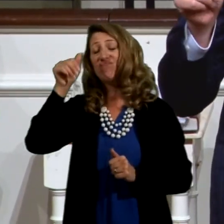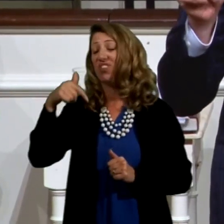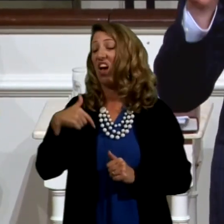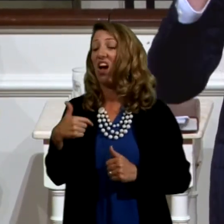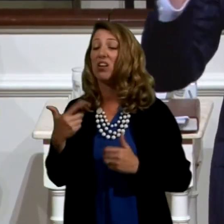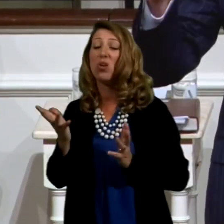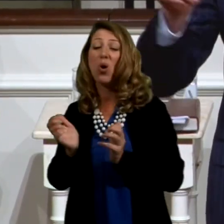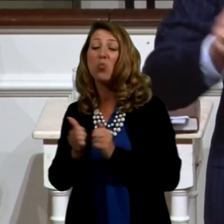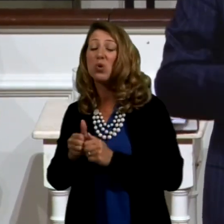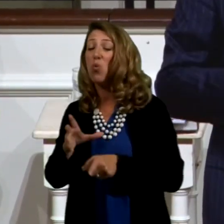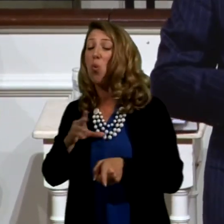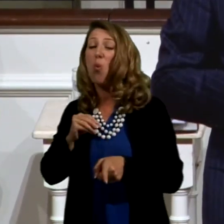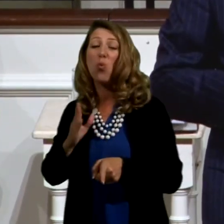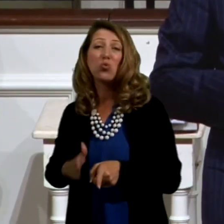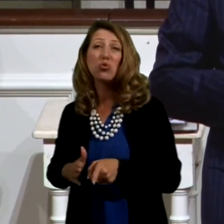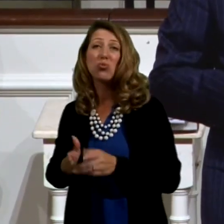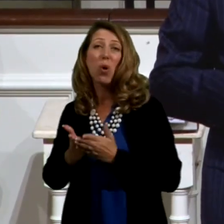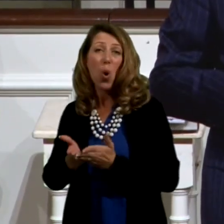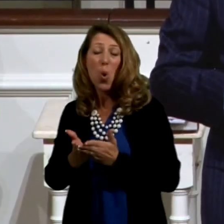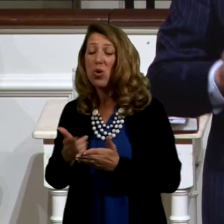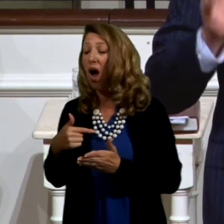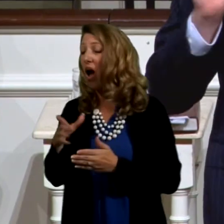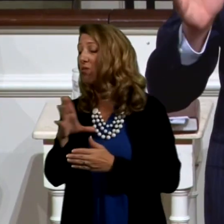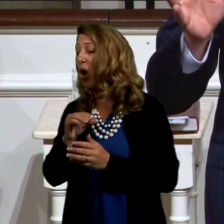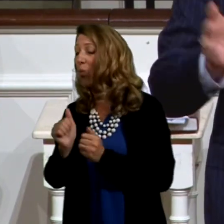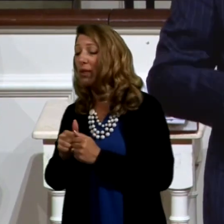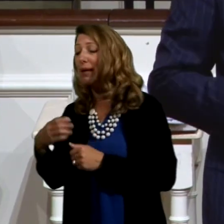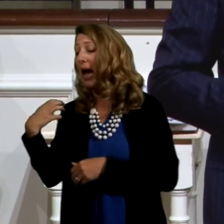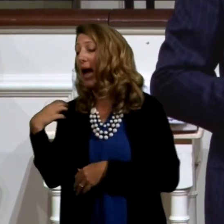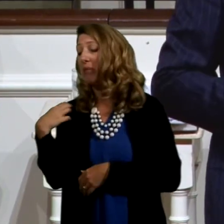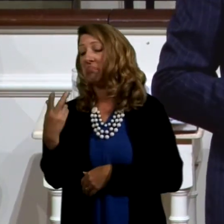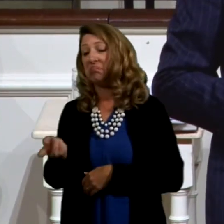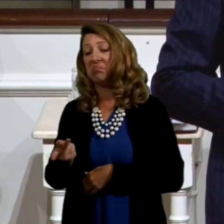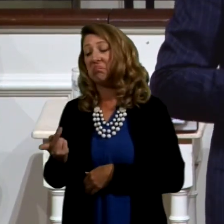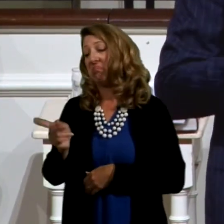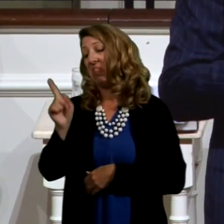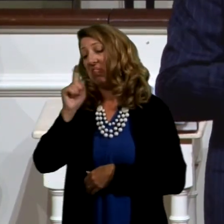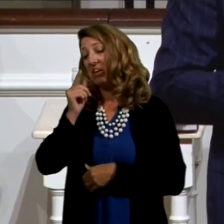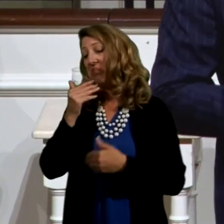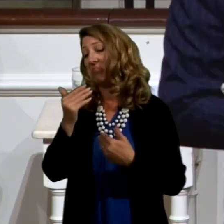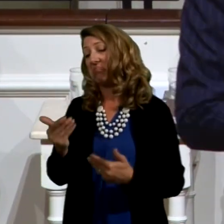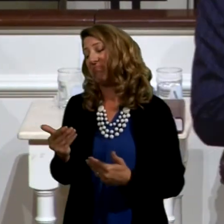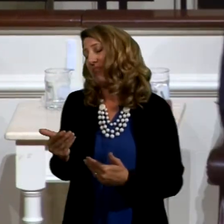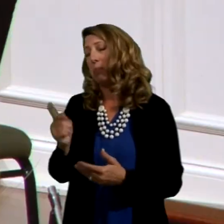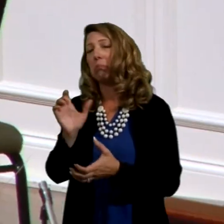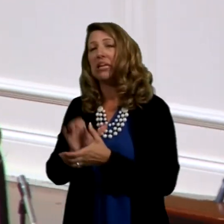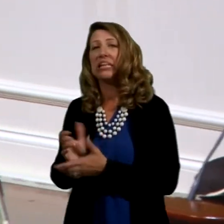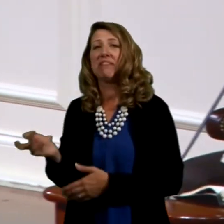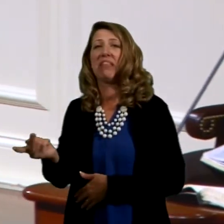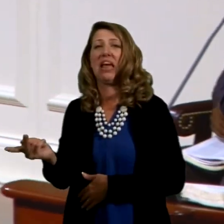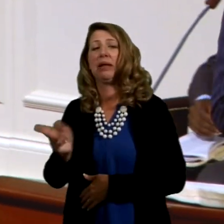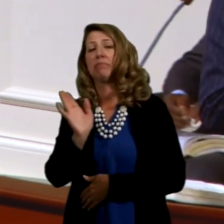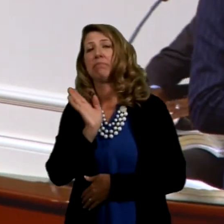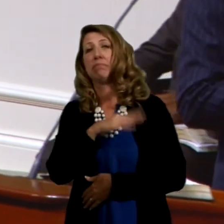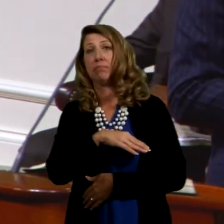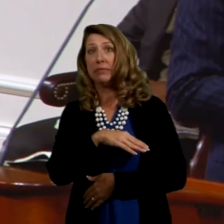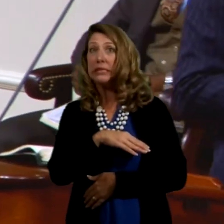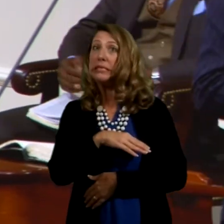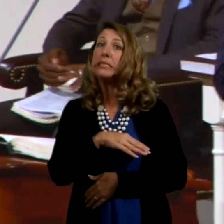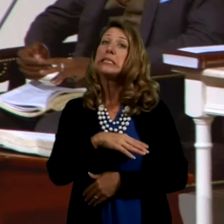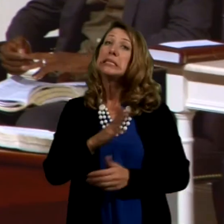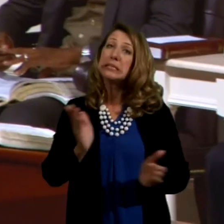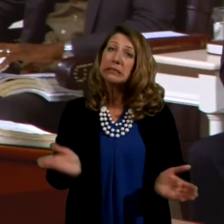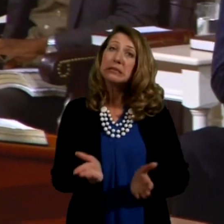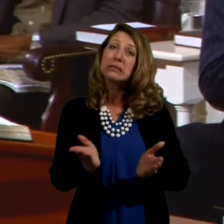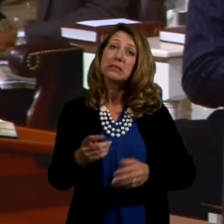to the owner and I've talked to the ship captain, and they think it's good. I'm going to believe them. And boy, you know, friends, let me just encourage you